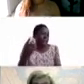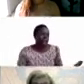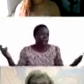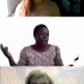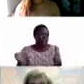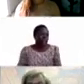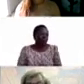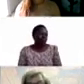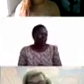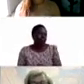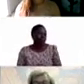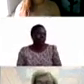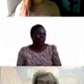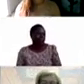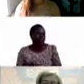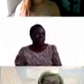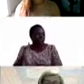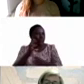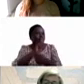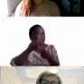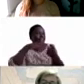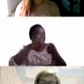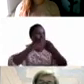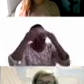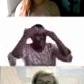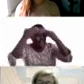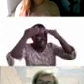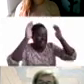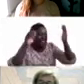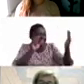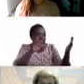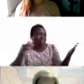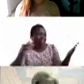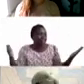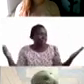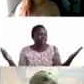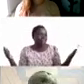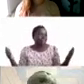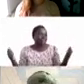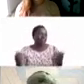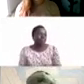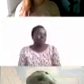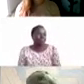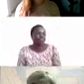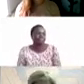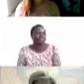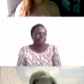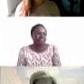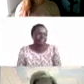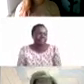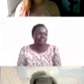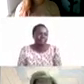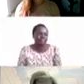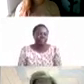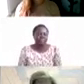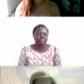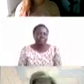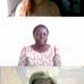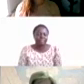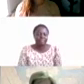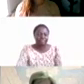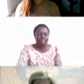disability in Burundi really has no right to access this information. And so we're trying